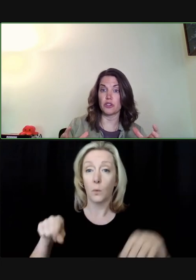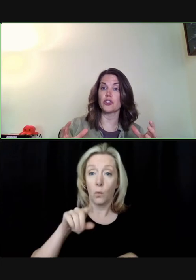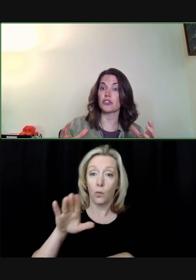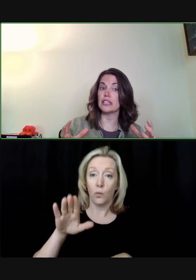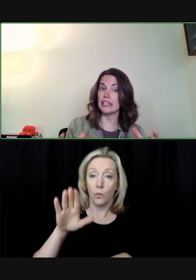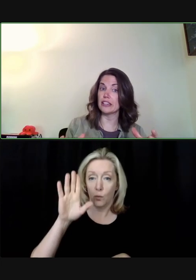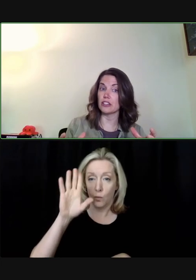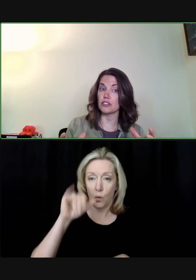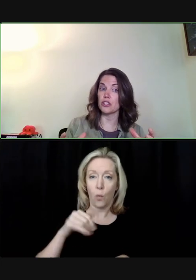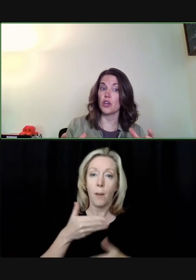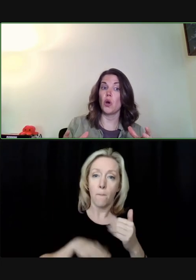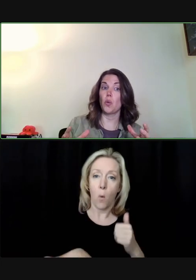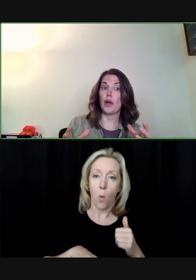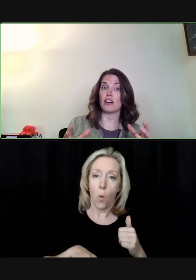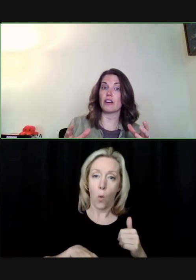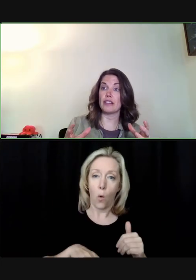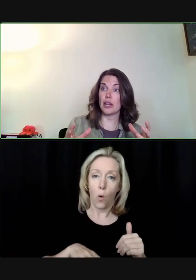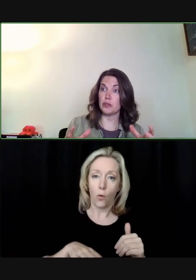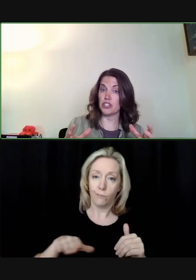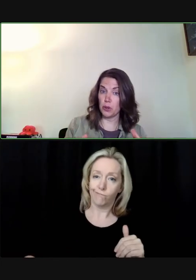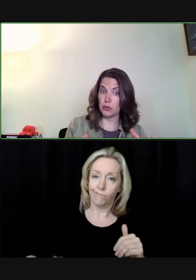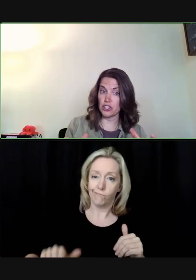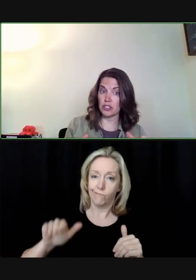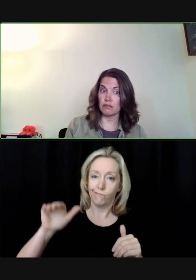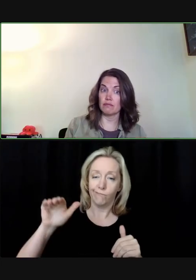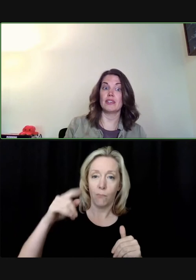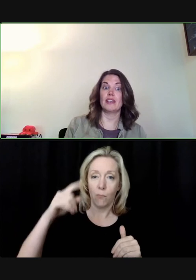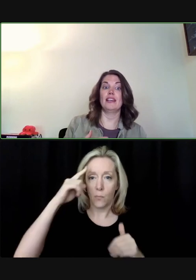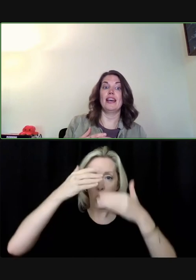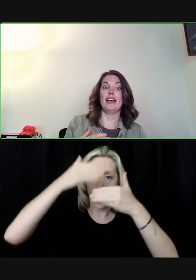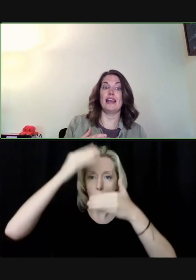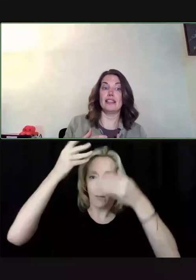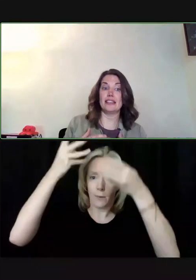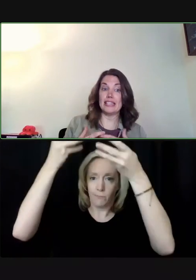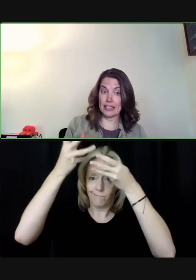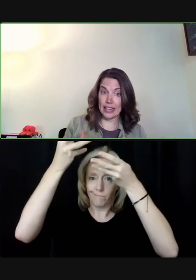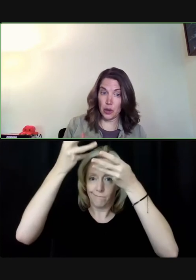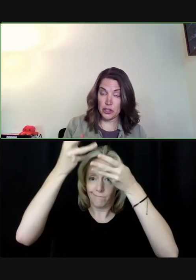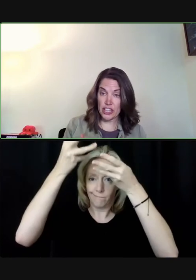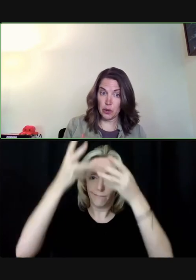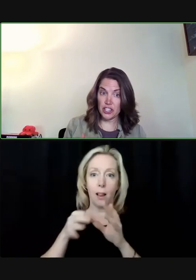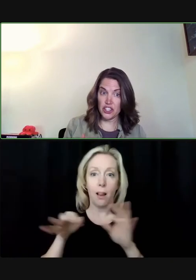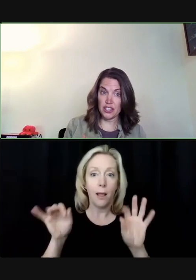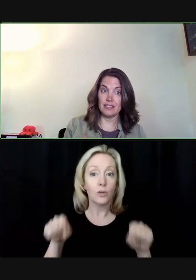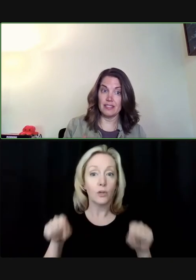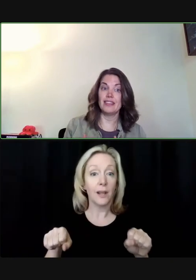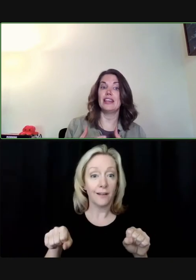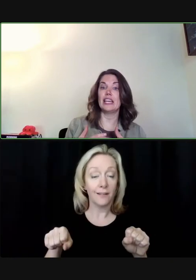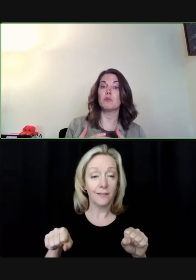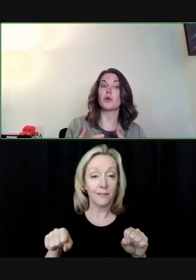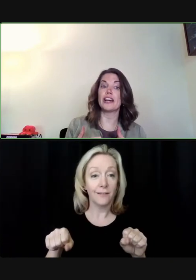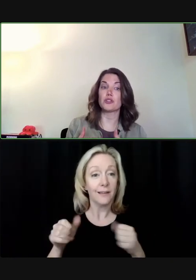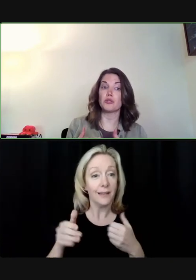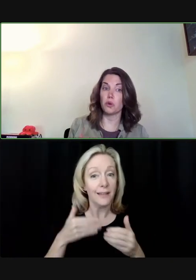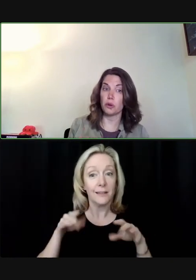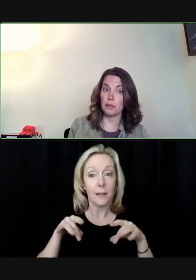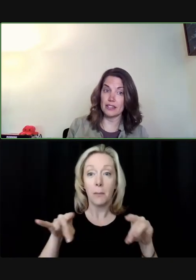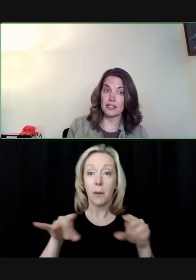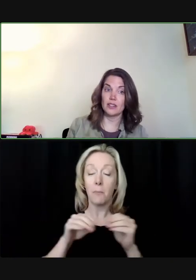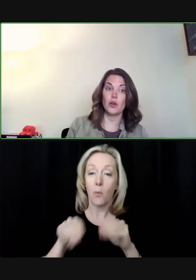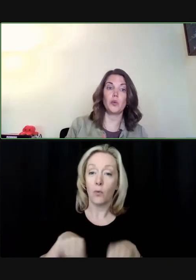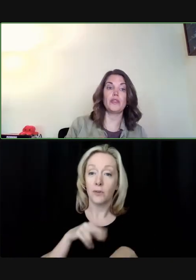in those first early years where language exposure leads to language acquisition in a more